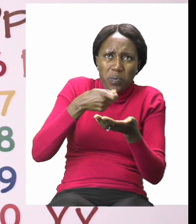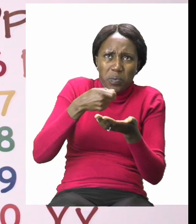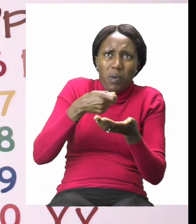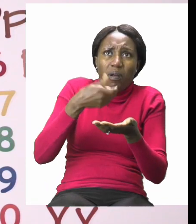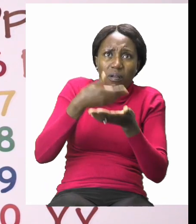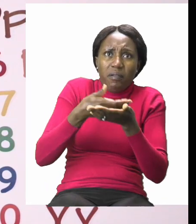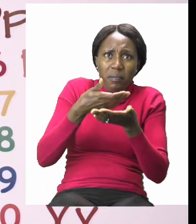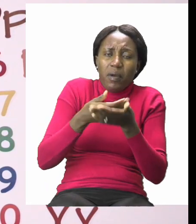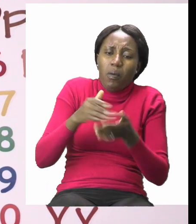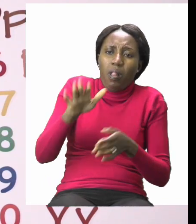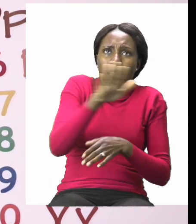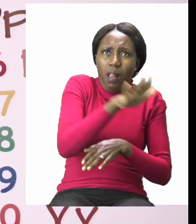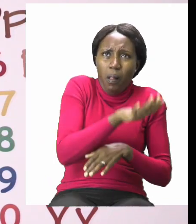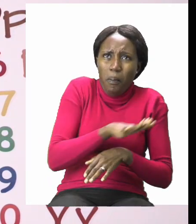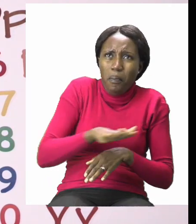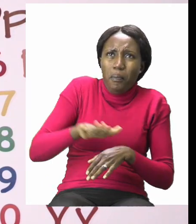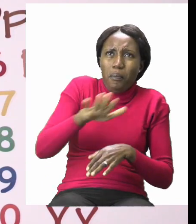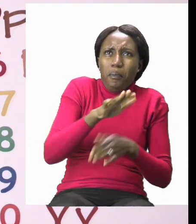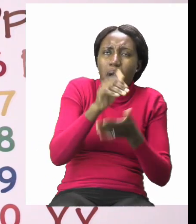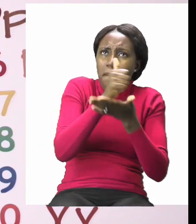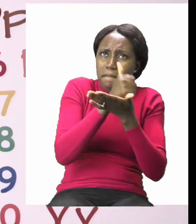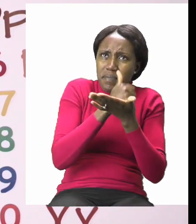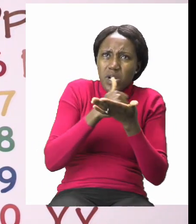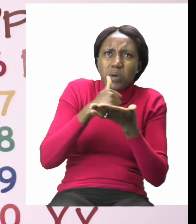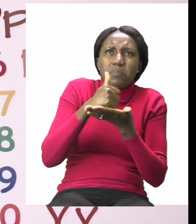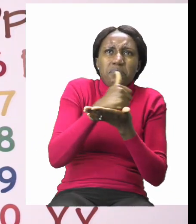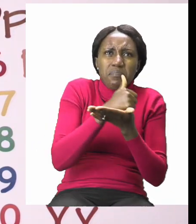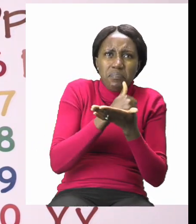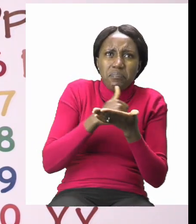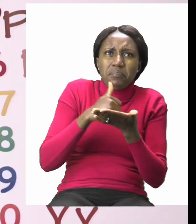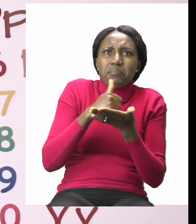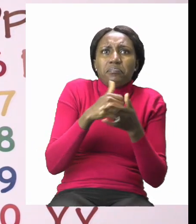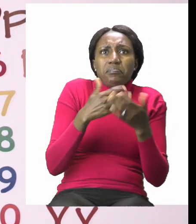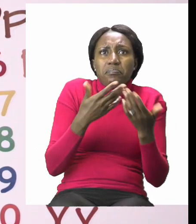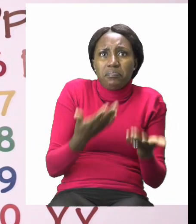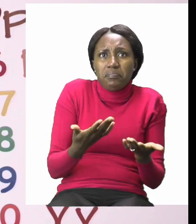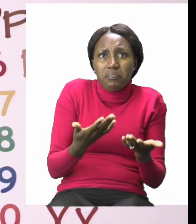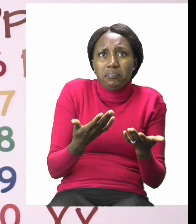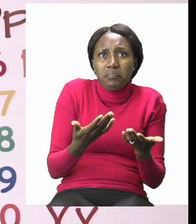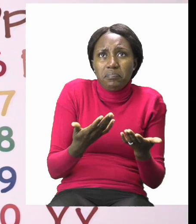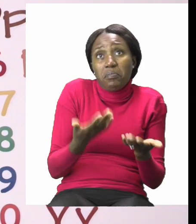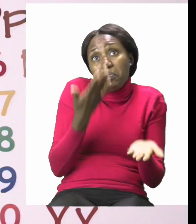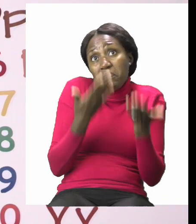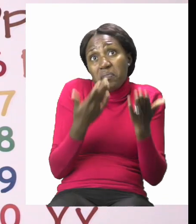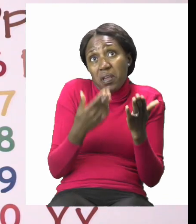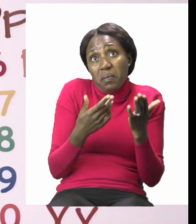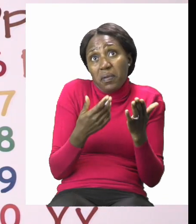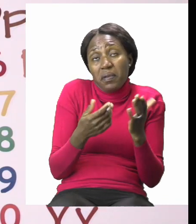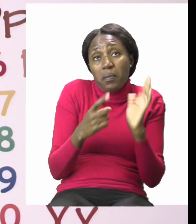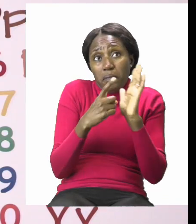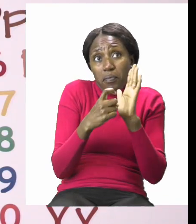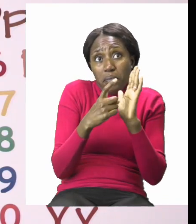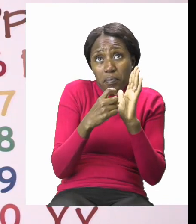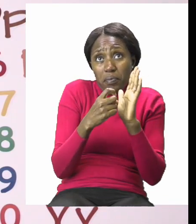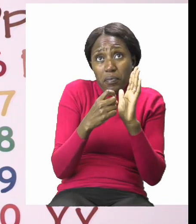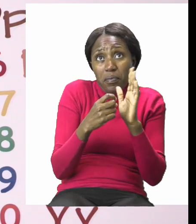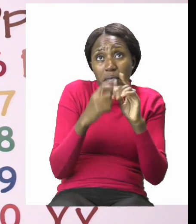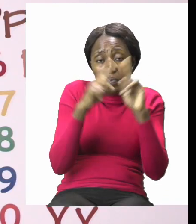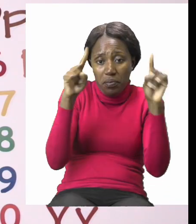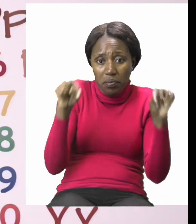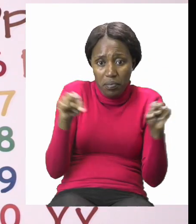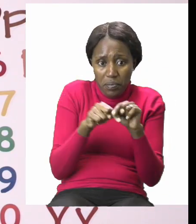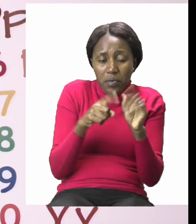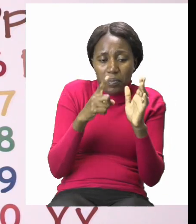of anything on a surface. We can also use sanitizer to spray the cloth